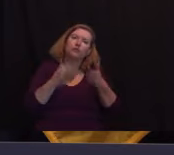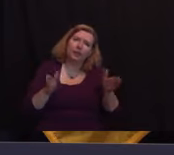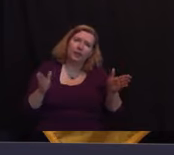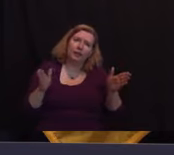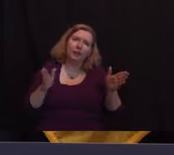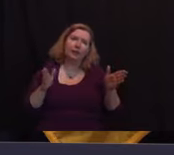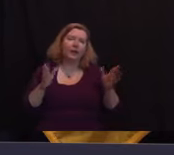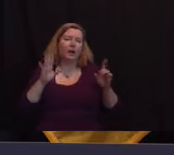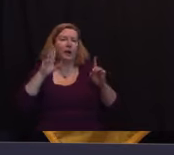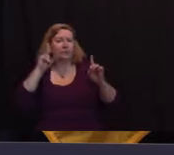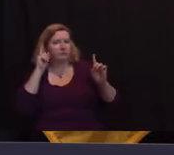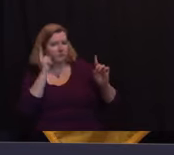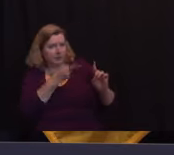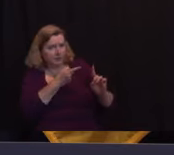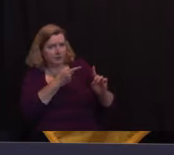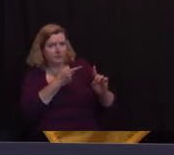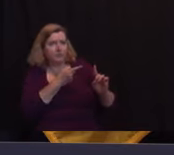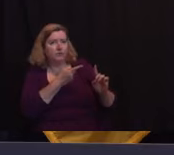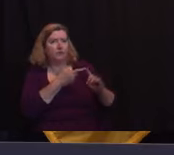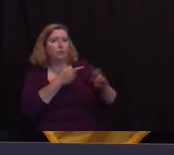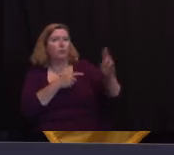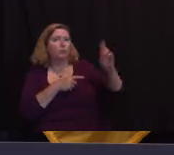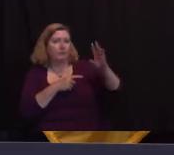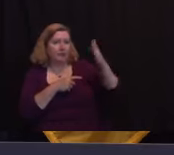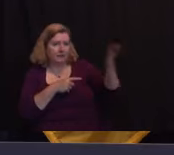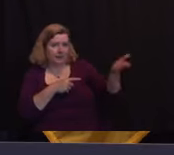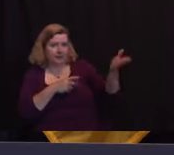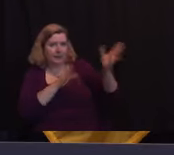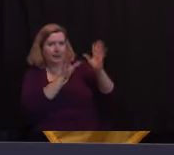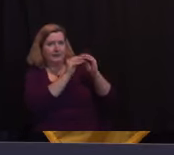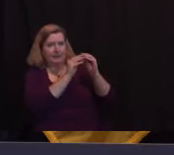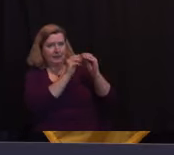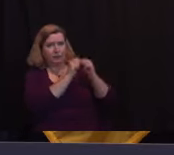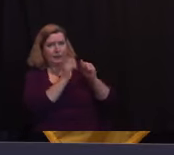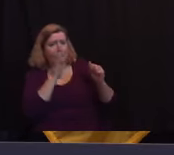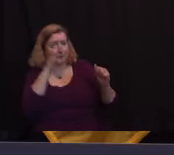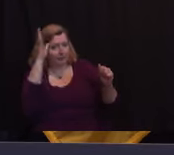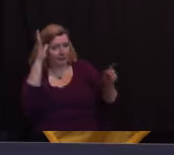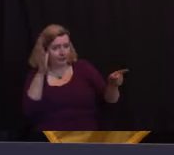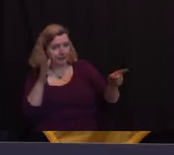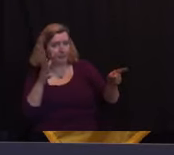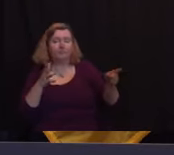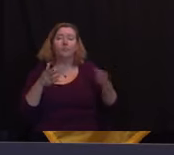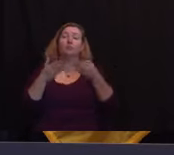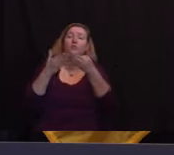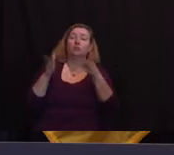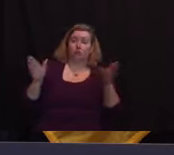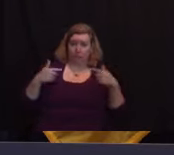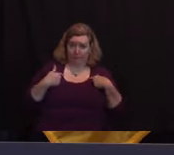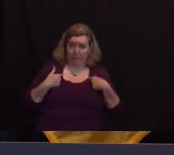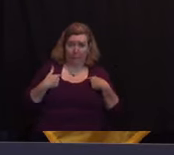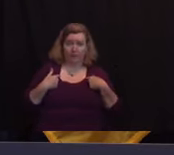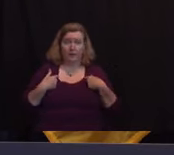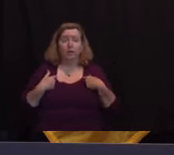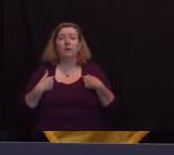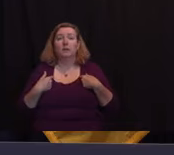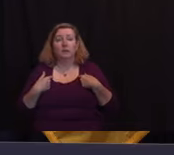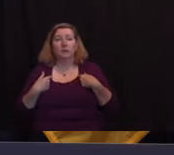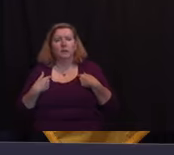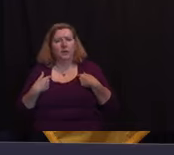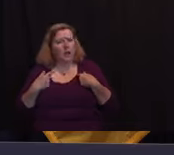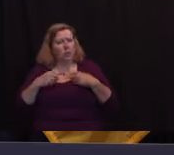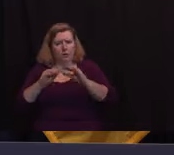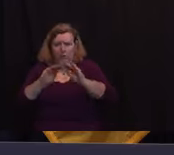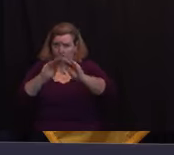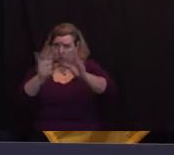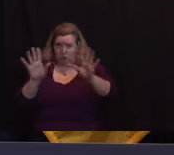meetings that the Republican legislators had, I want to be crystal clear on this. Folks